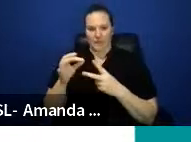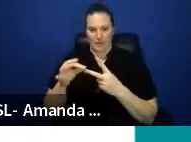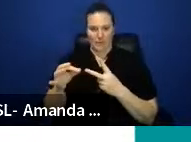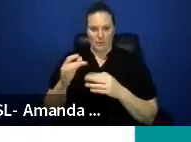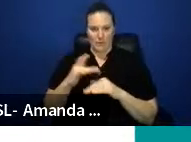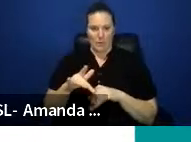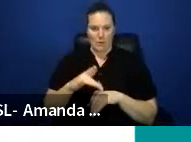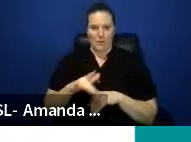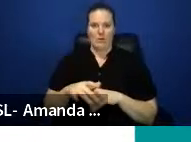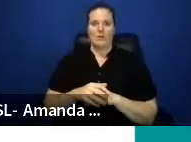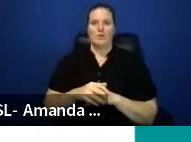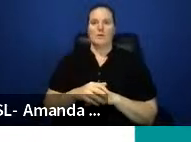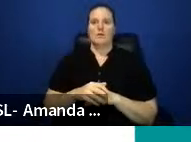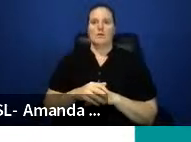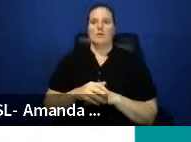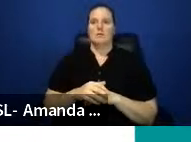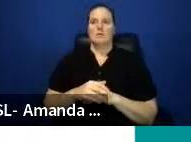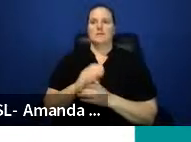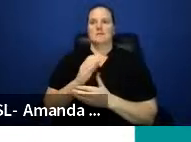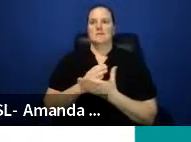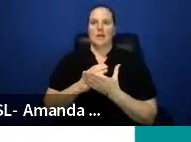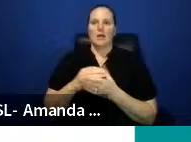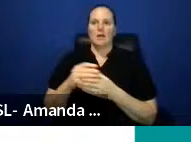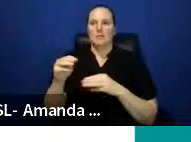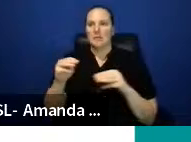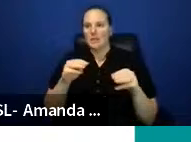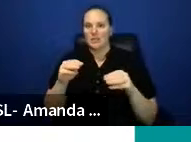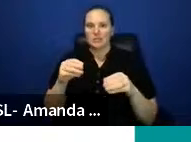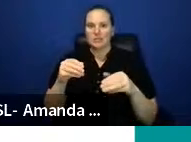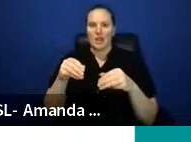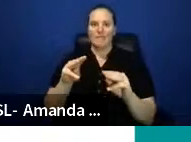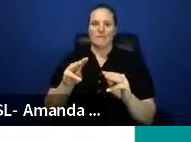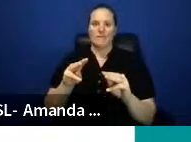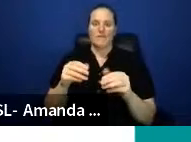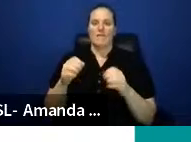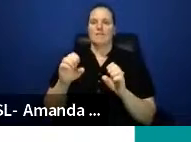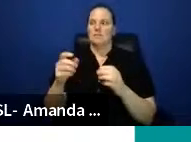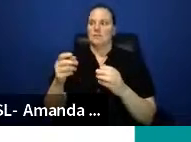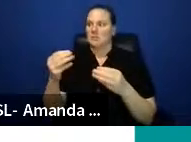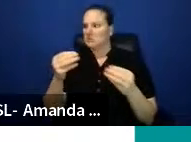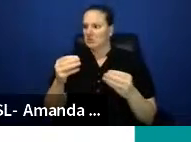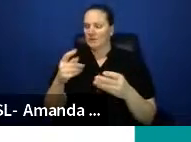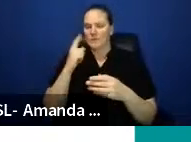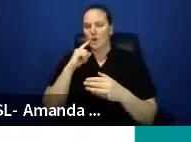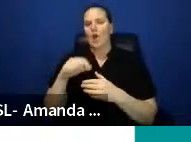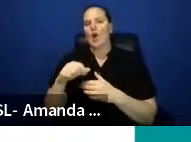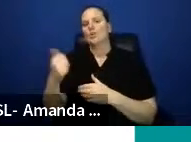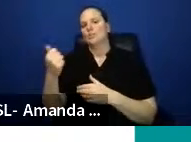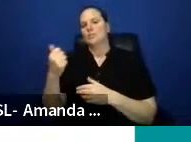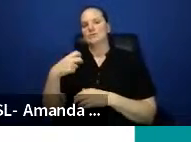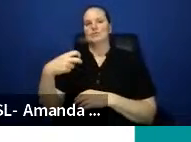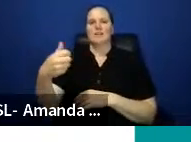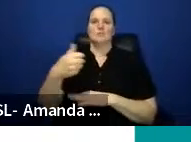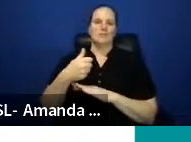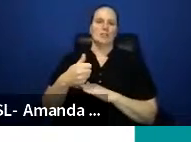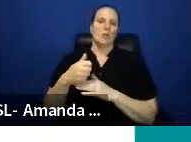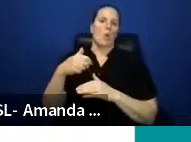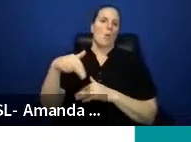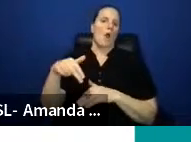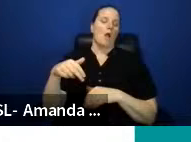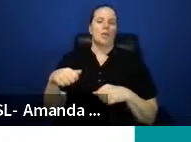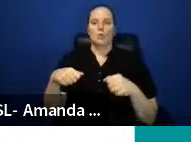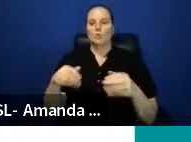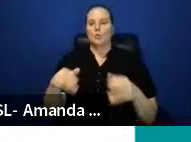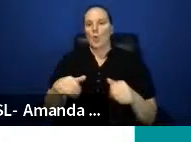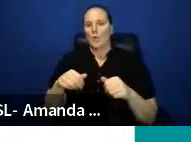there are some mitigation efforts for those who maybe do alternative transportation like walking, rolling,